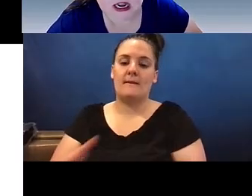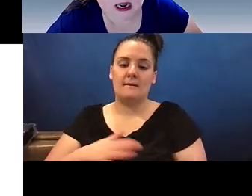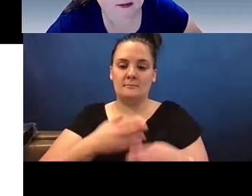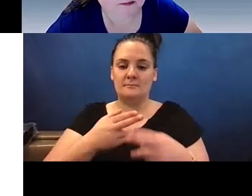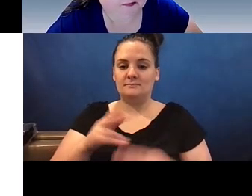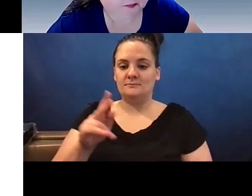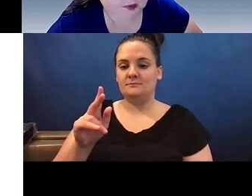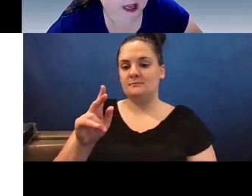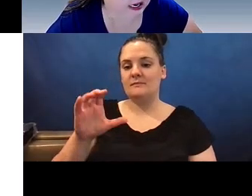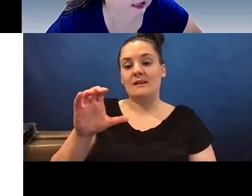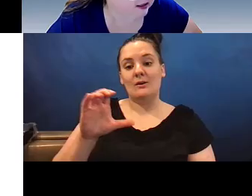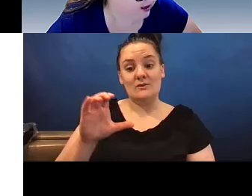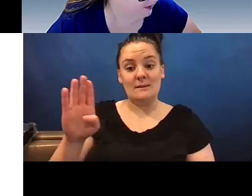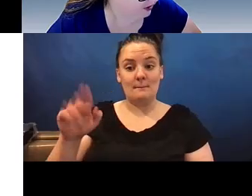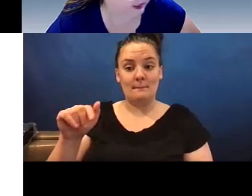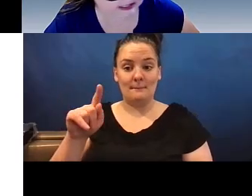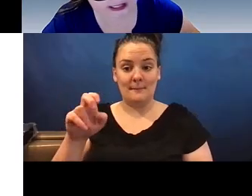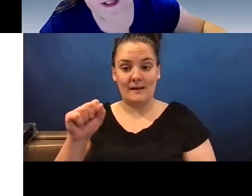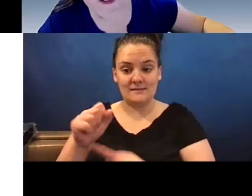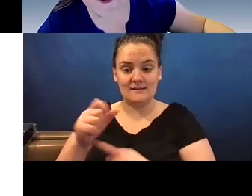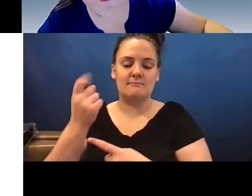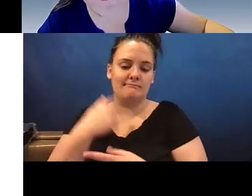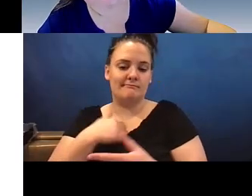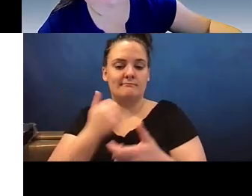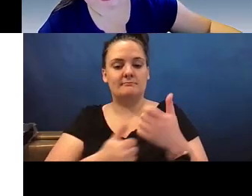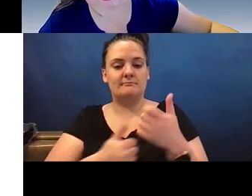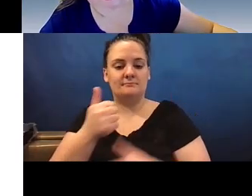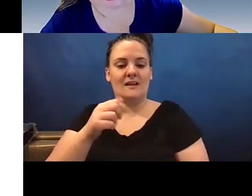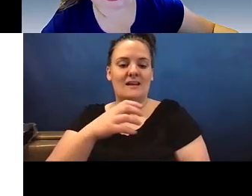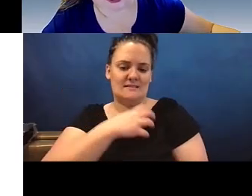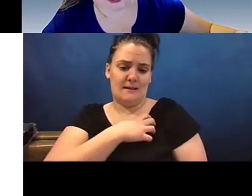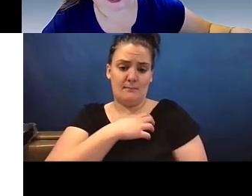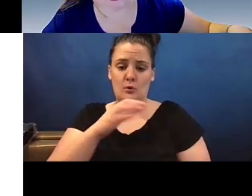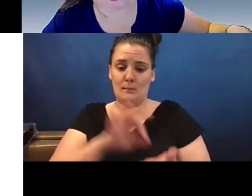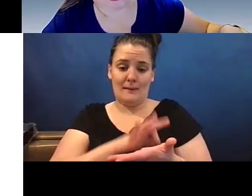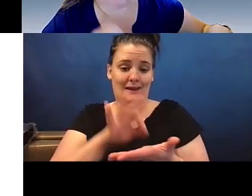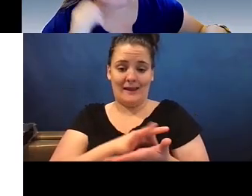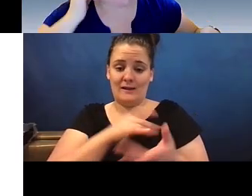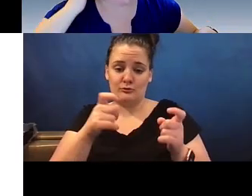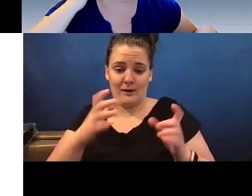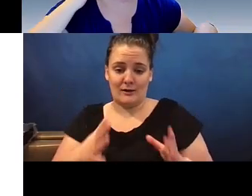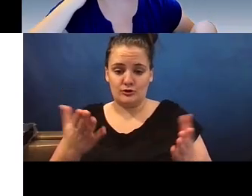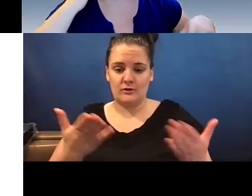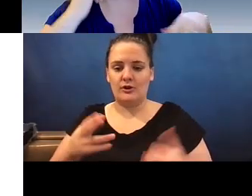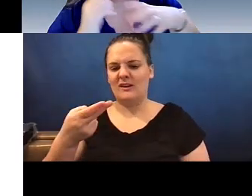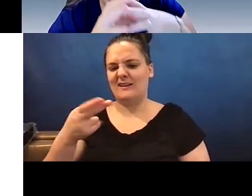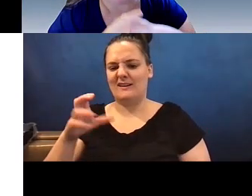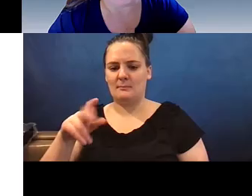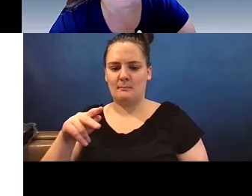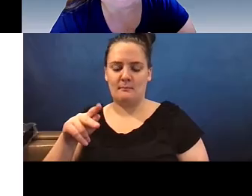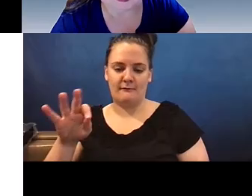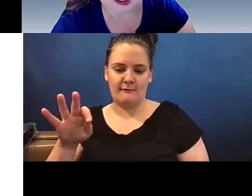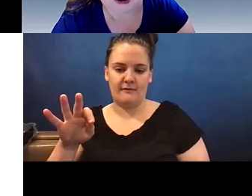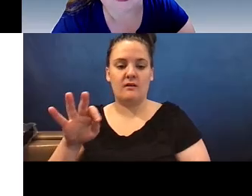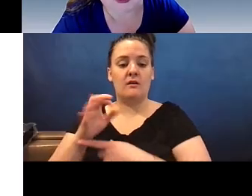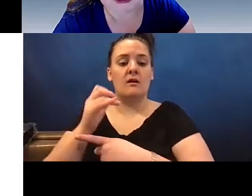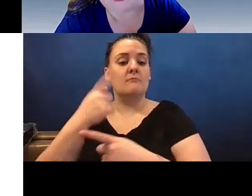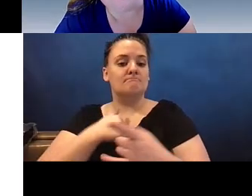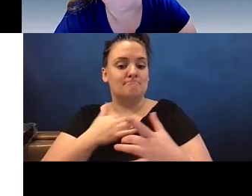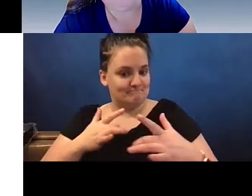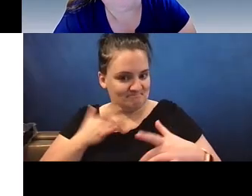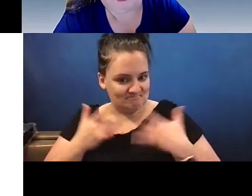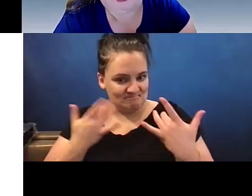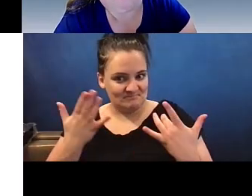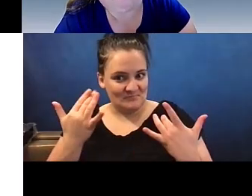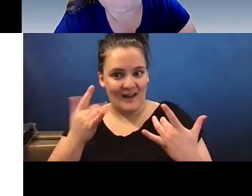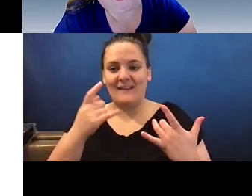HCPF. And I'm really excited to talk to you about one of the few federal funding opportunities that we do have right